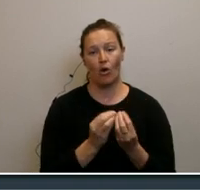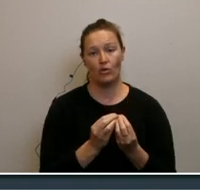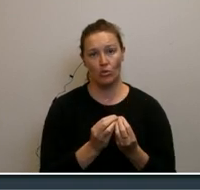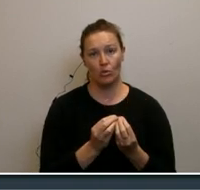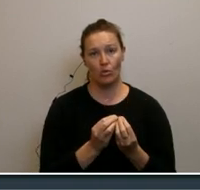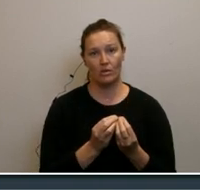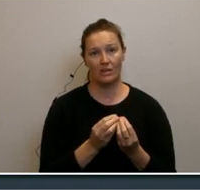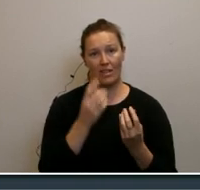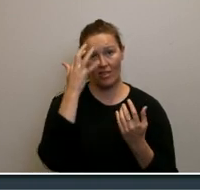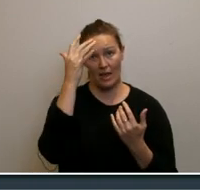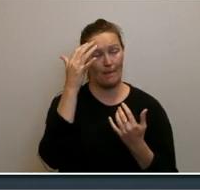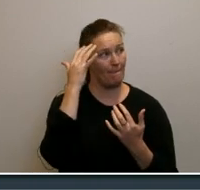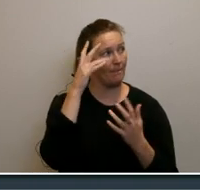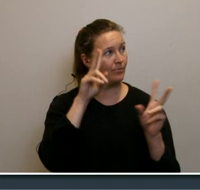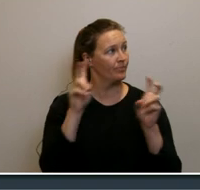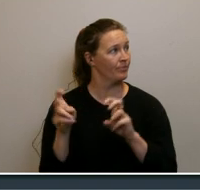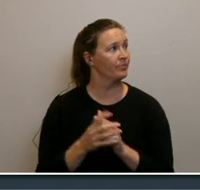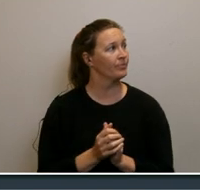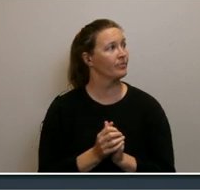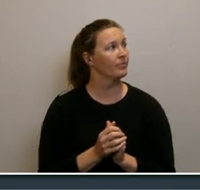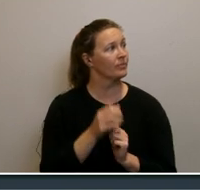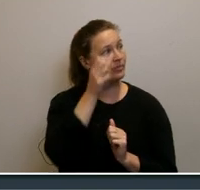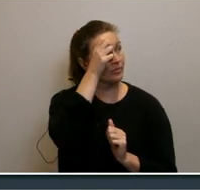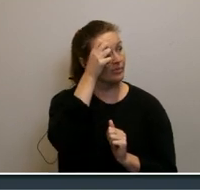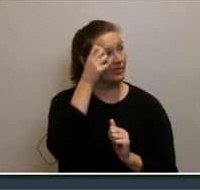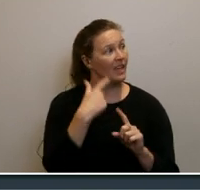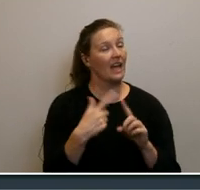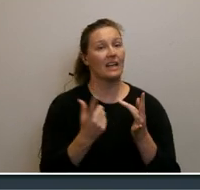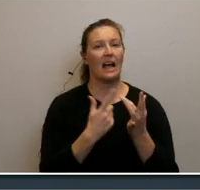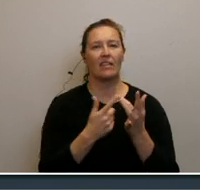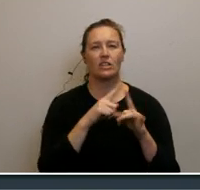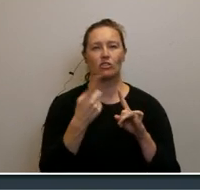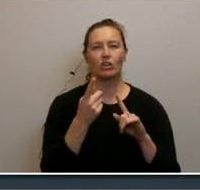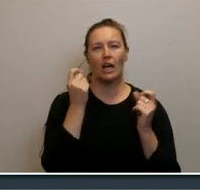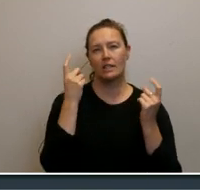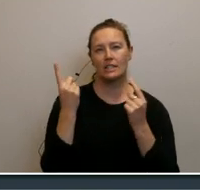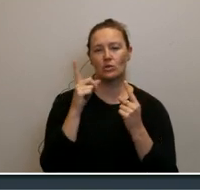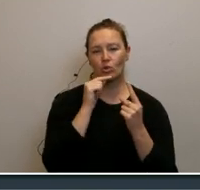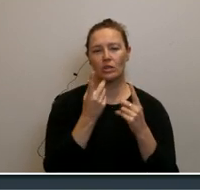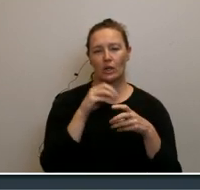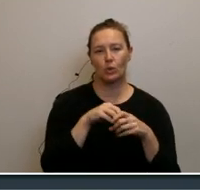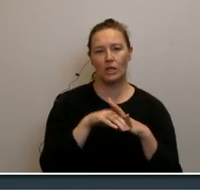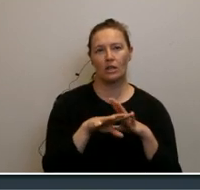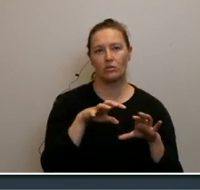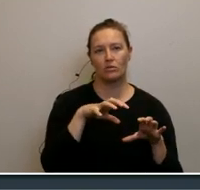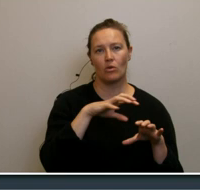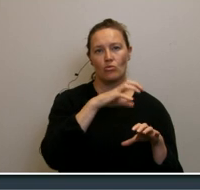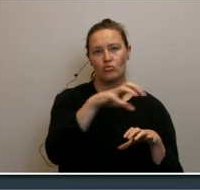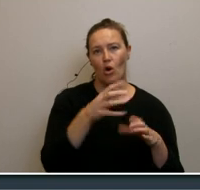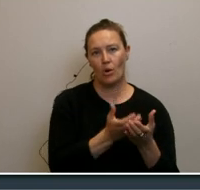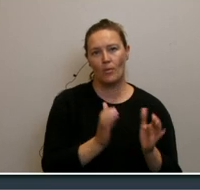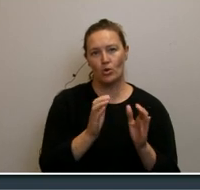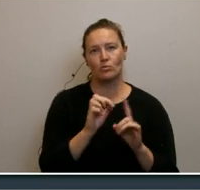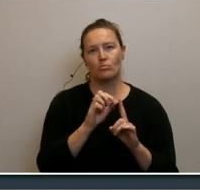of the redevelopment. And we've got a number of initiatives that could build around the rock pools program per se.